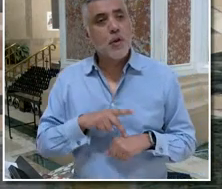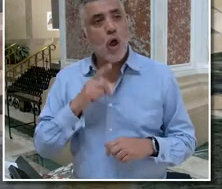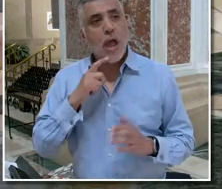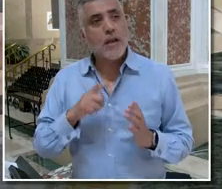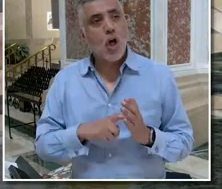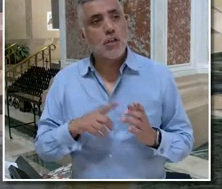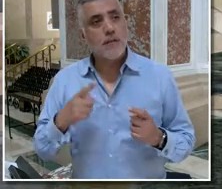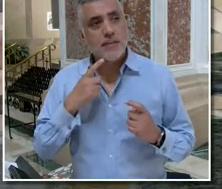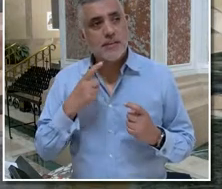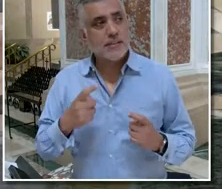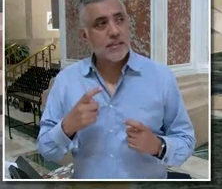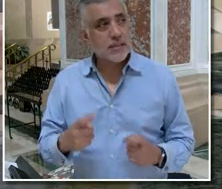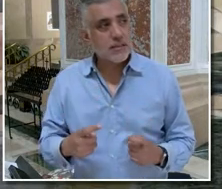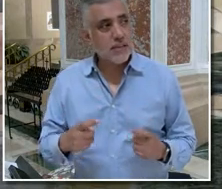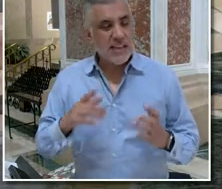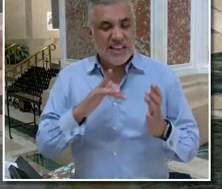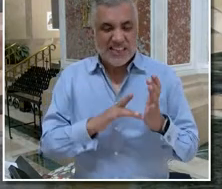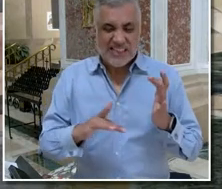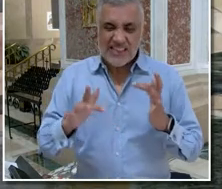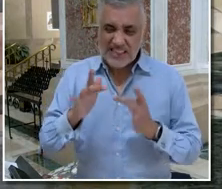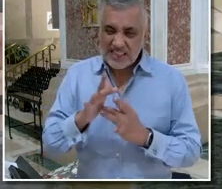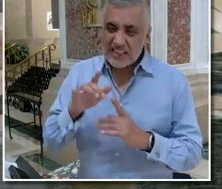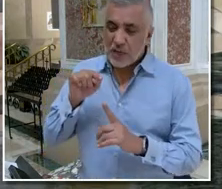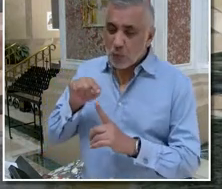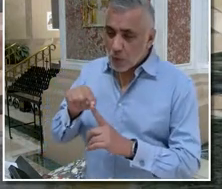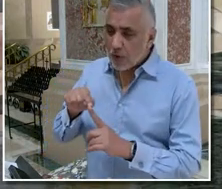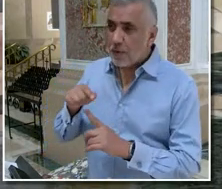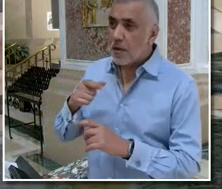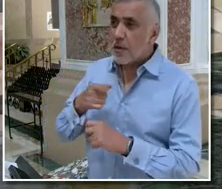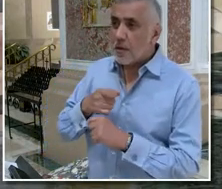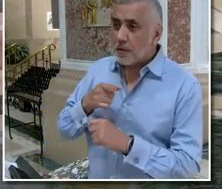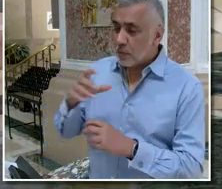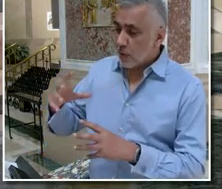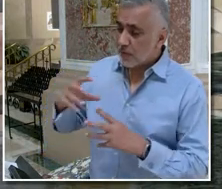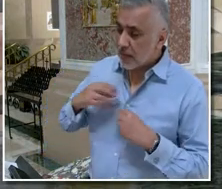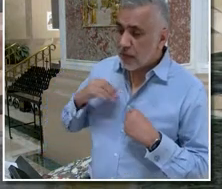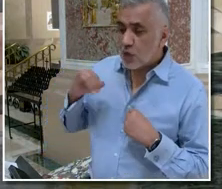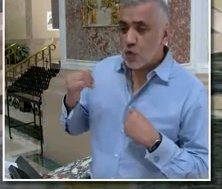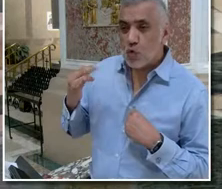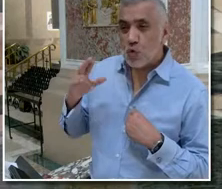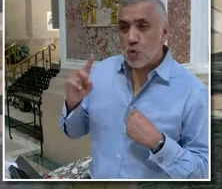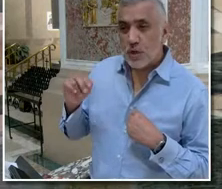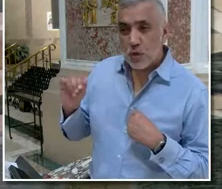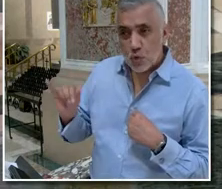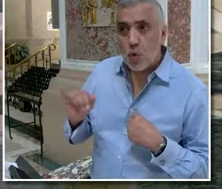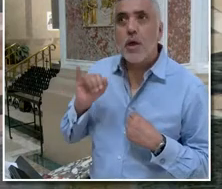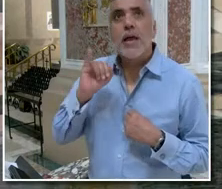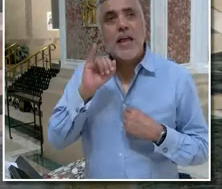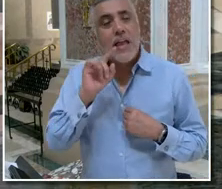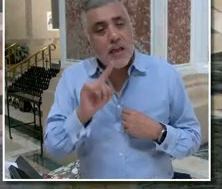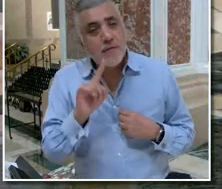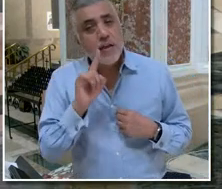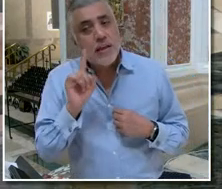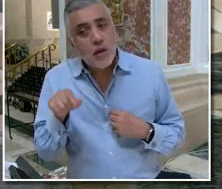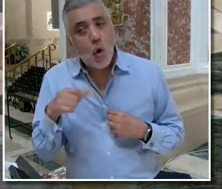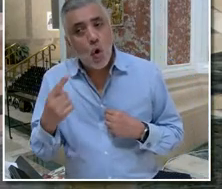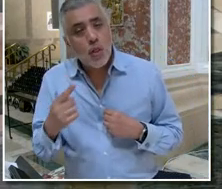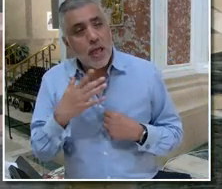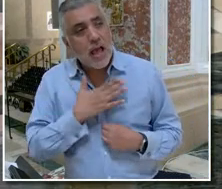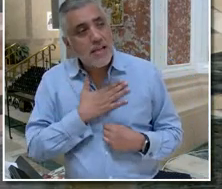sin. Jesus would even have taken Judas back if Judas had only